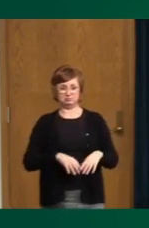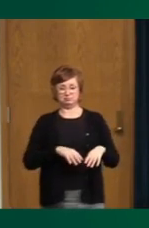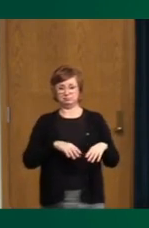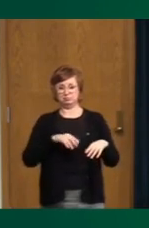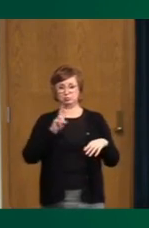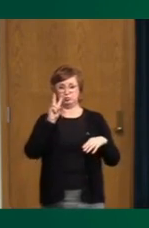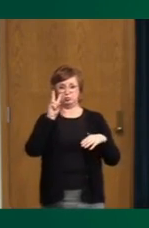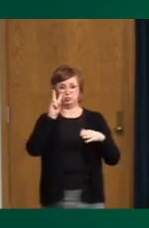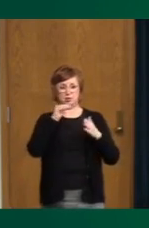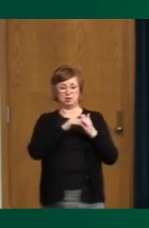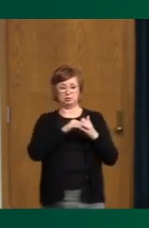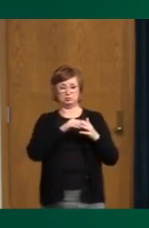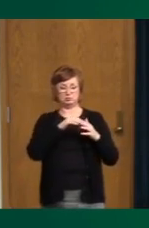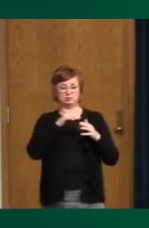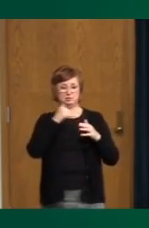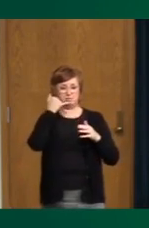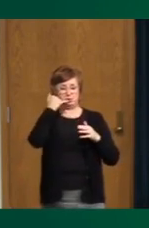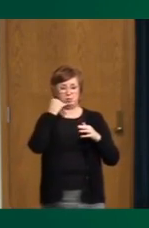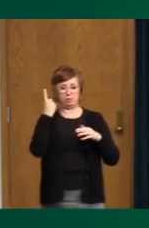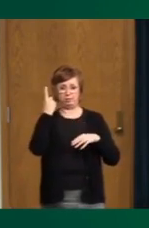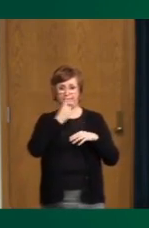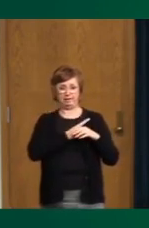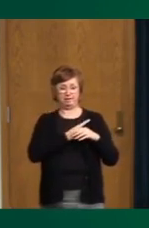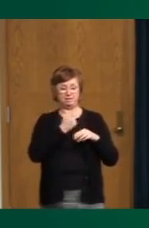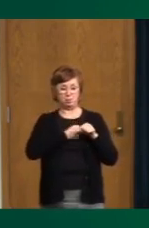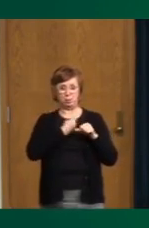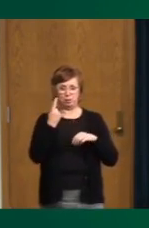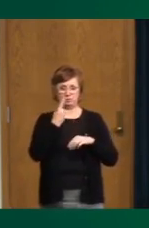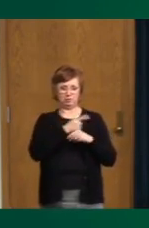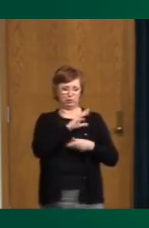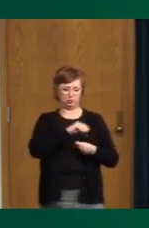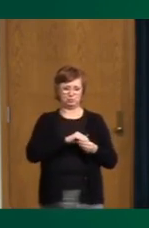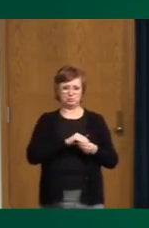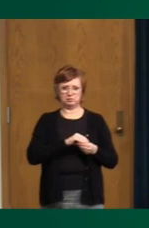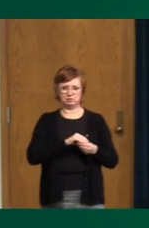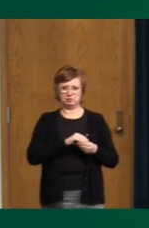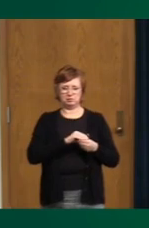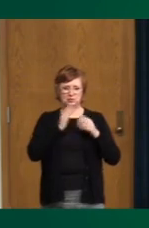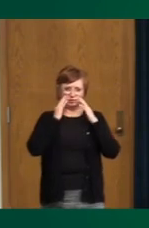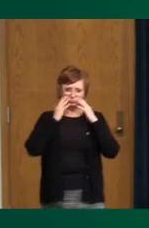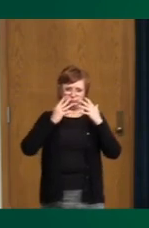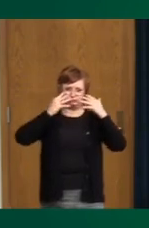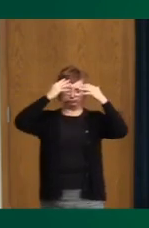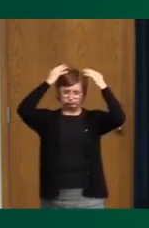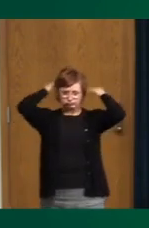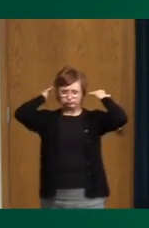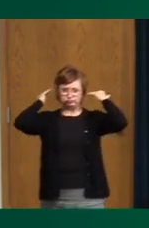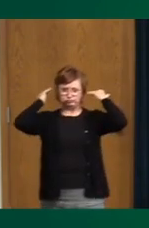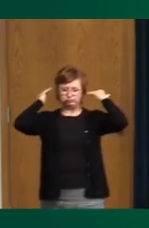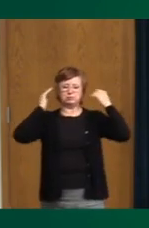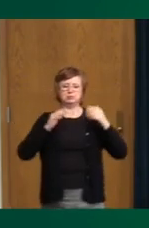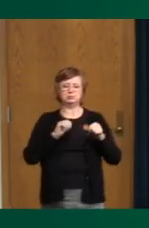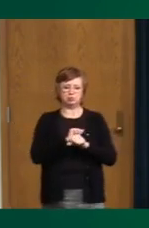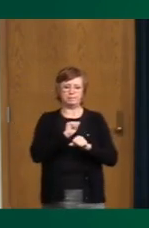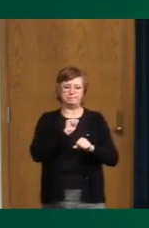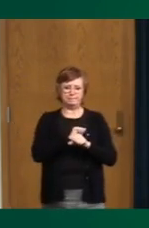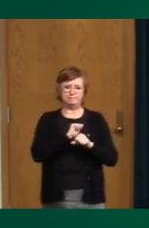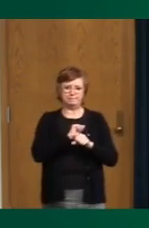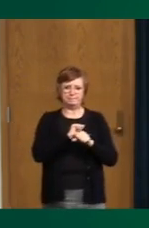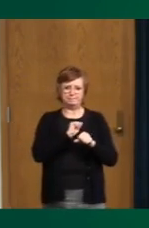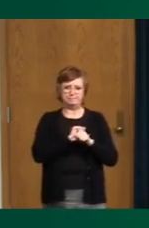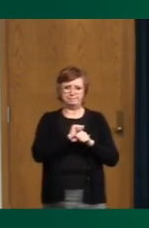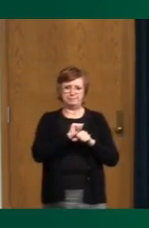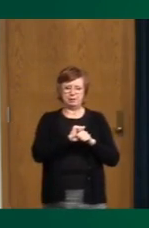precipitated by just one day's cases. So it's a Herculean undertaking in many cases,